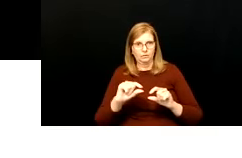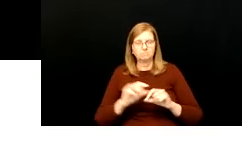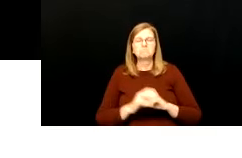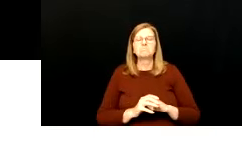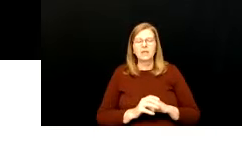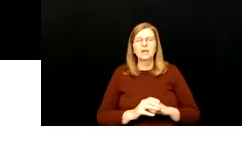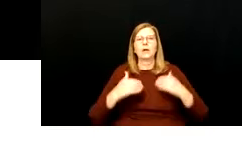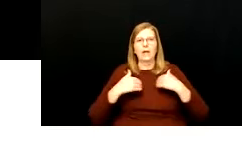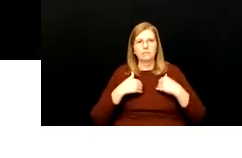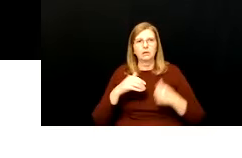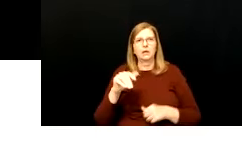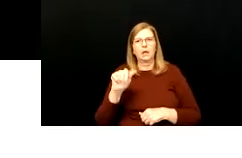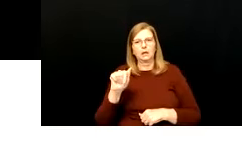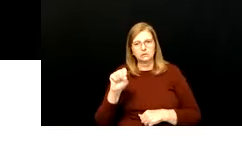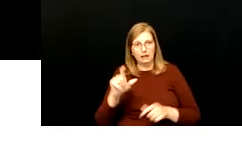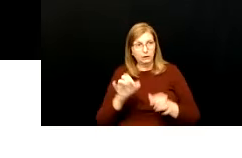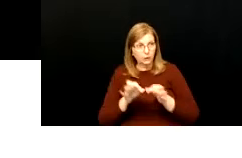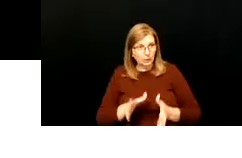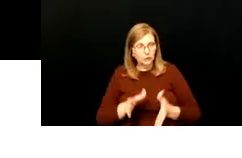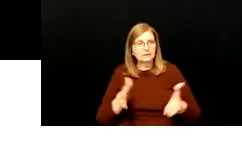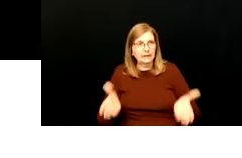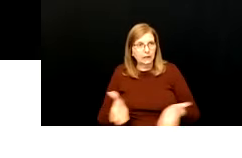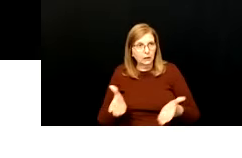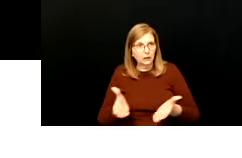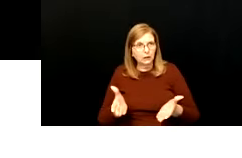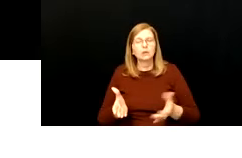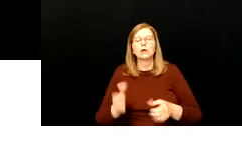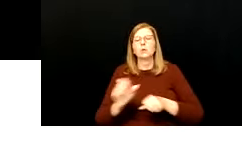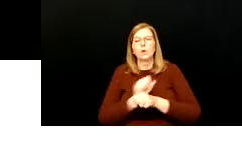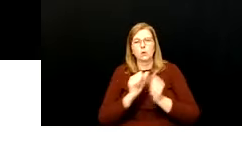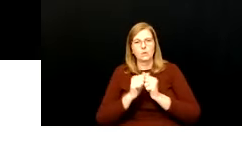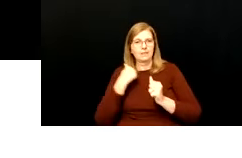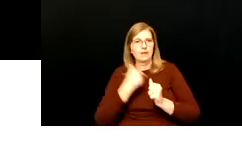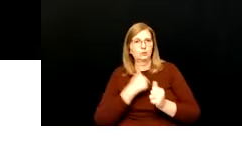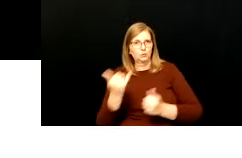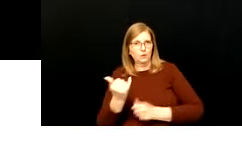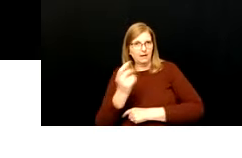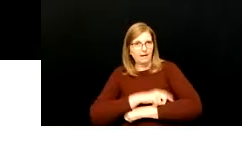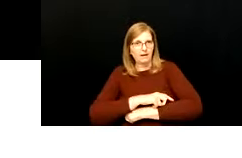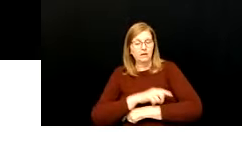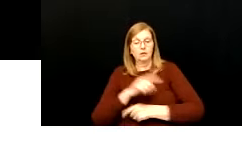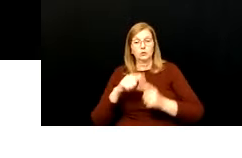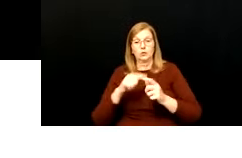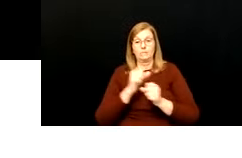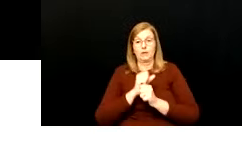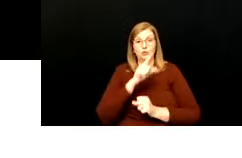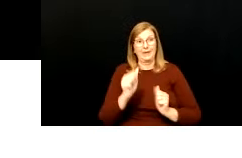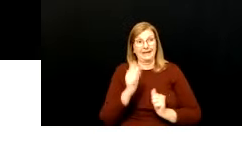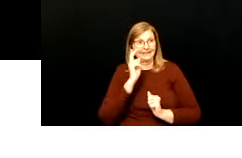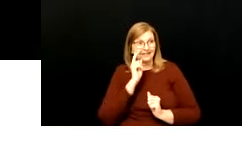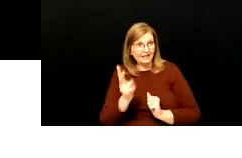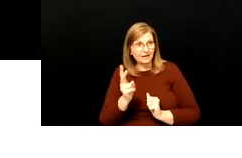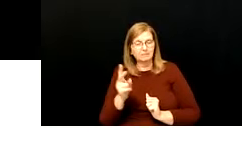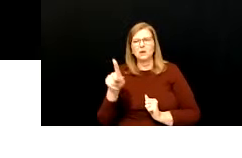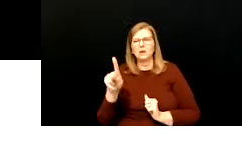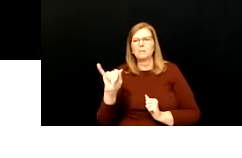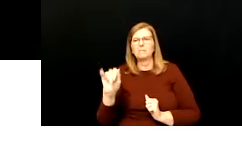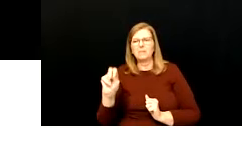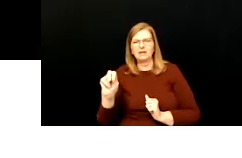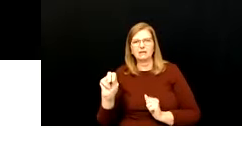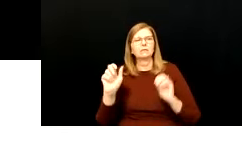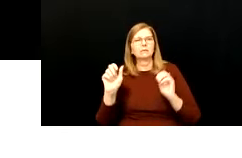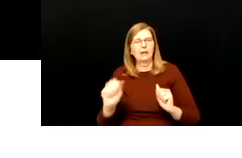the ASL interpreters present and working with us today. To ensure they're visible, you can pin their videos by